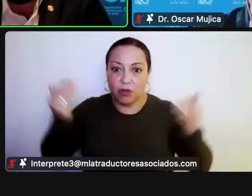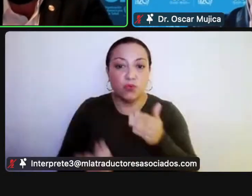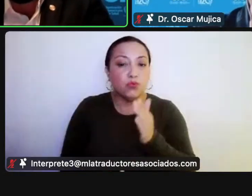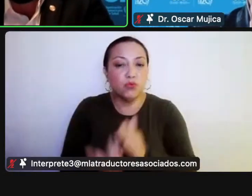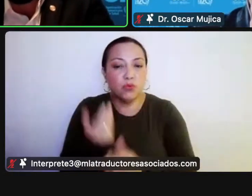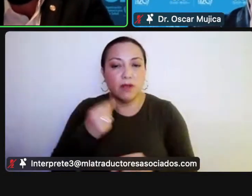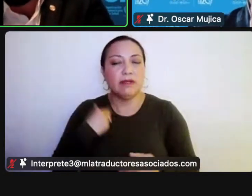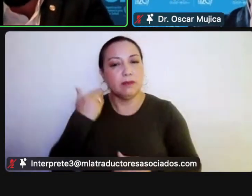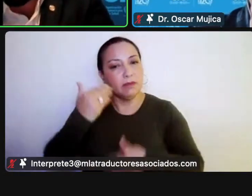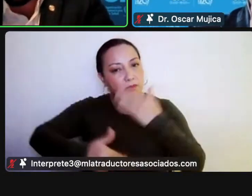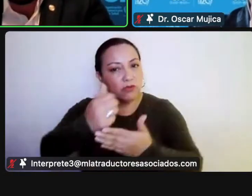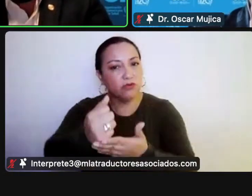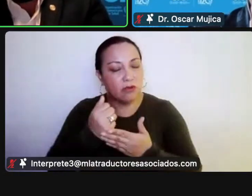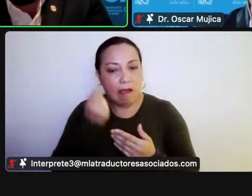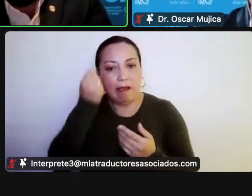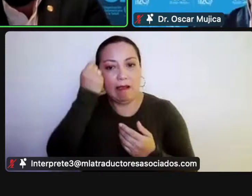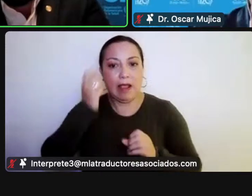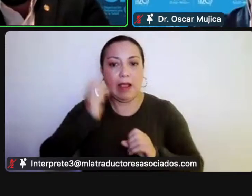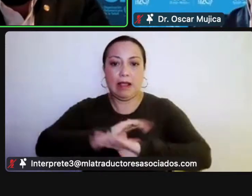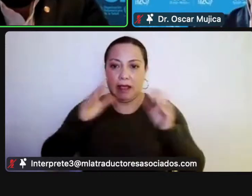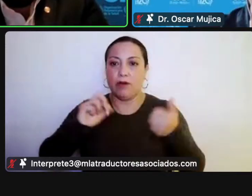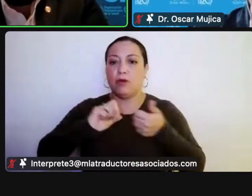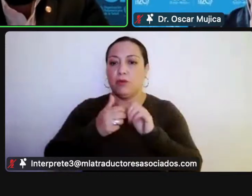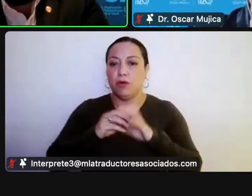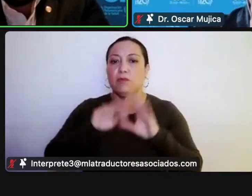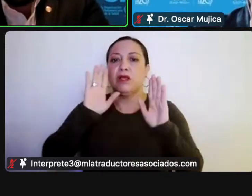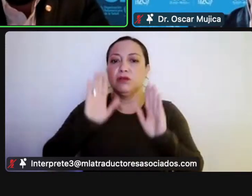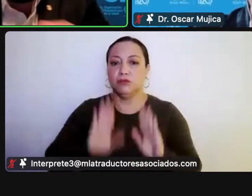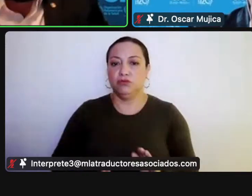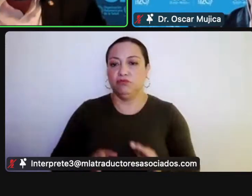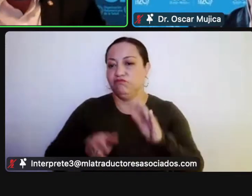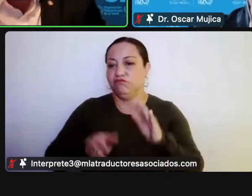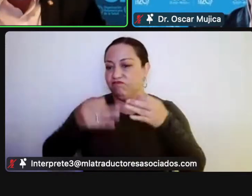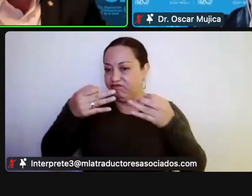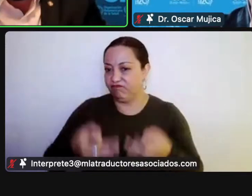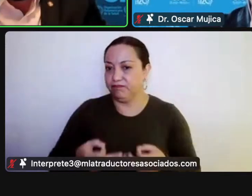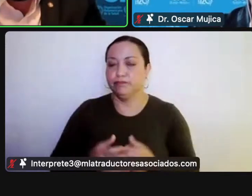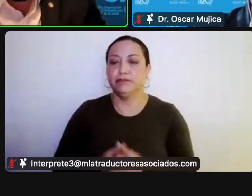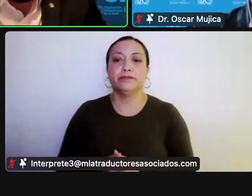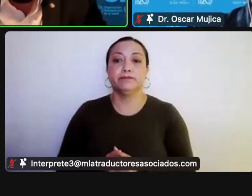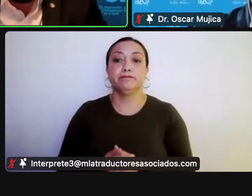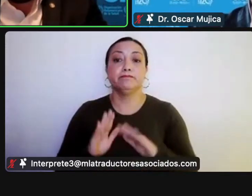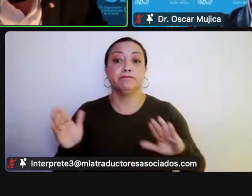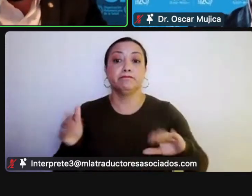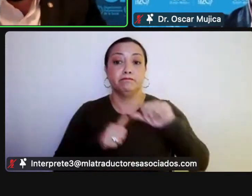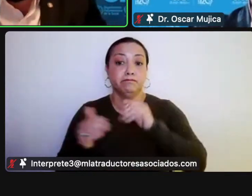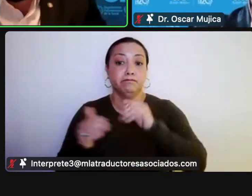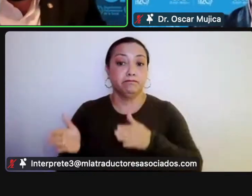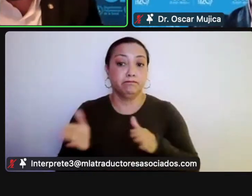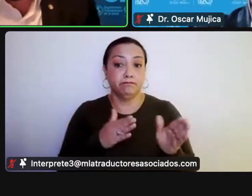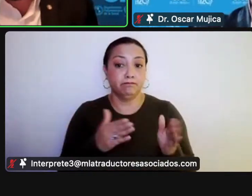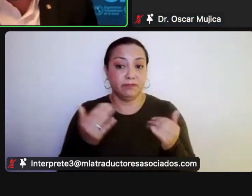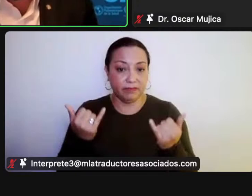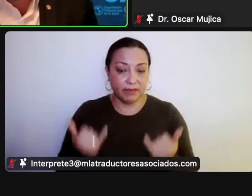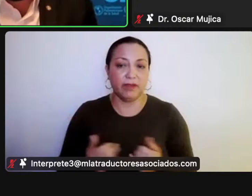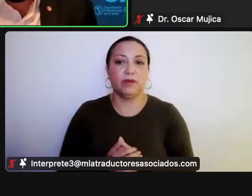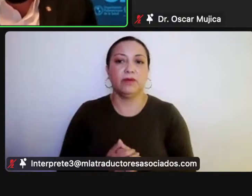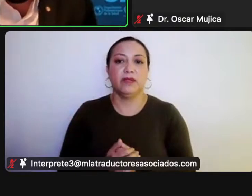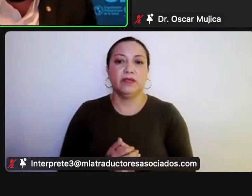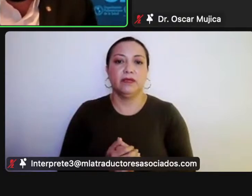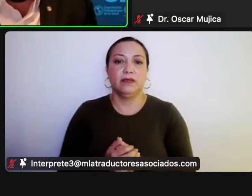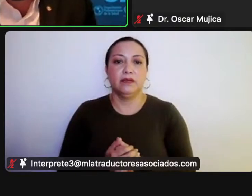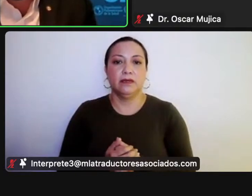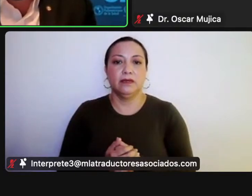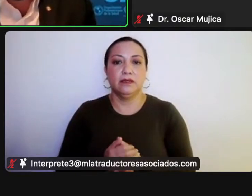a new roadmap that will help us respond to this problem in a very strong way. We go very